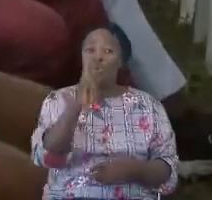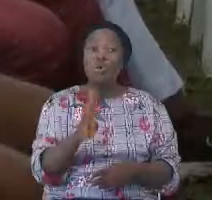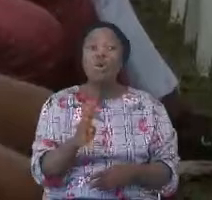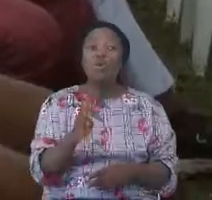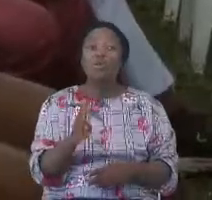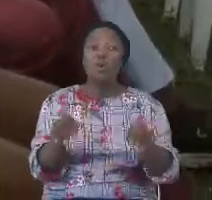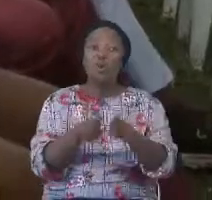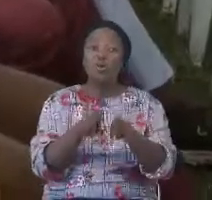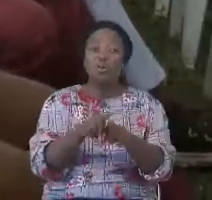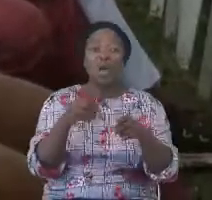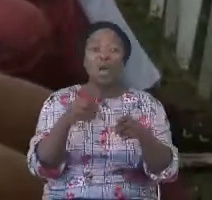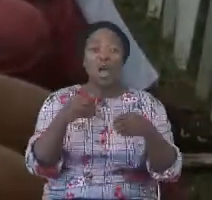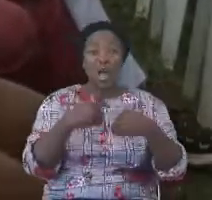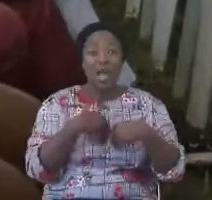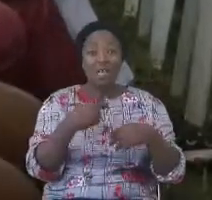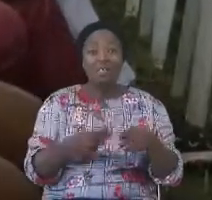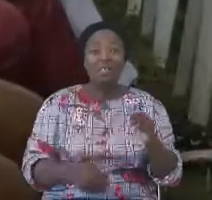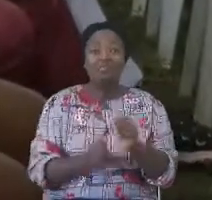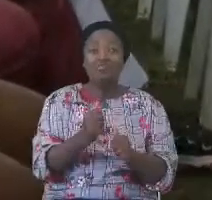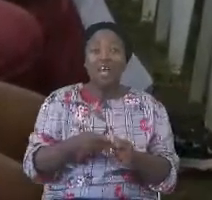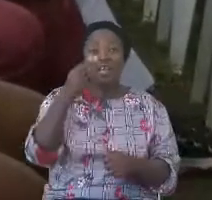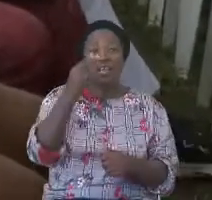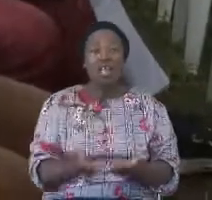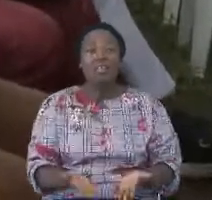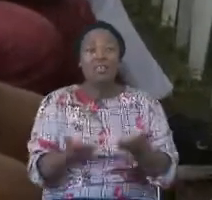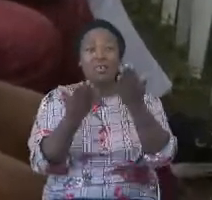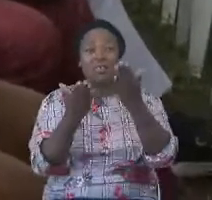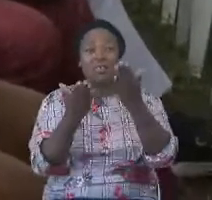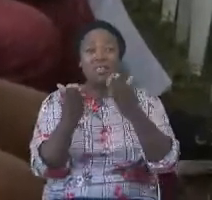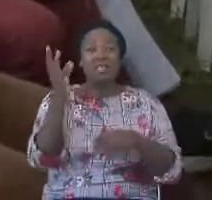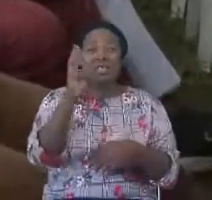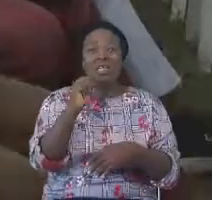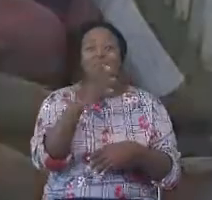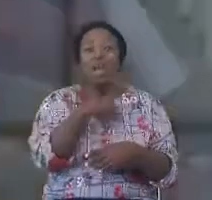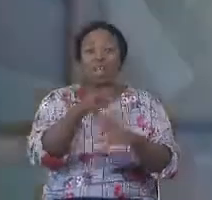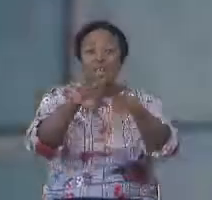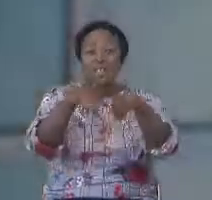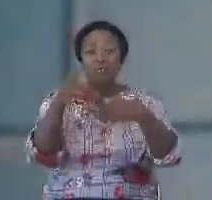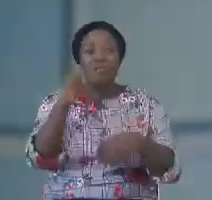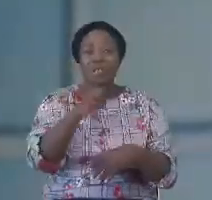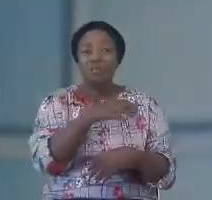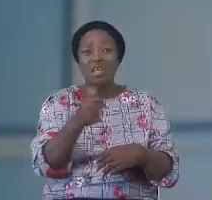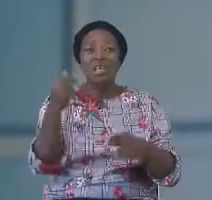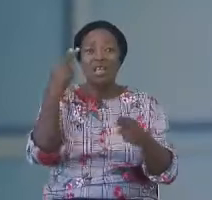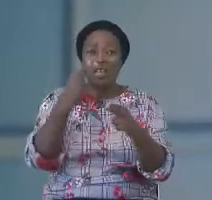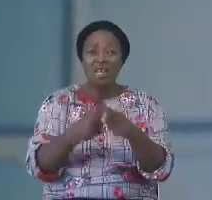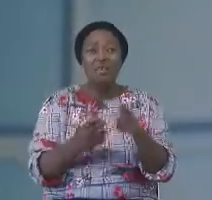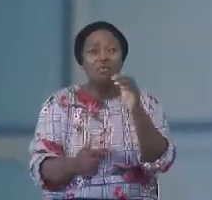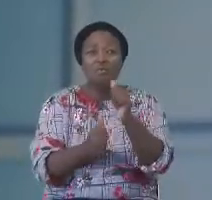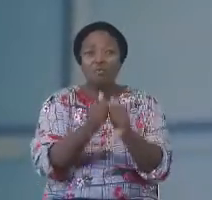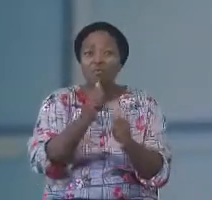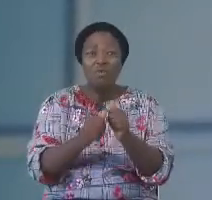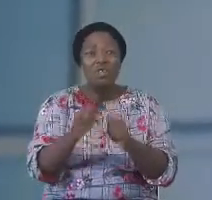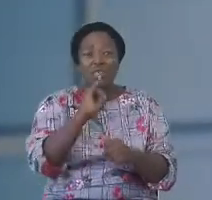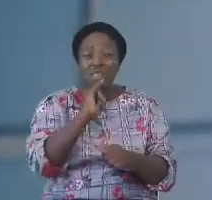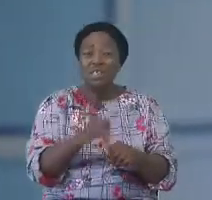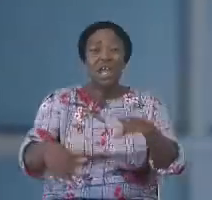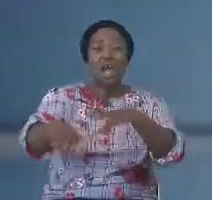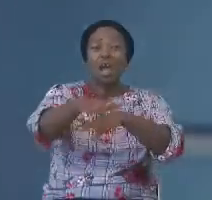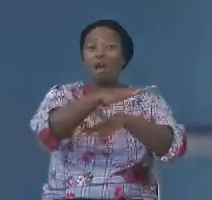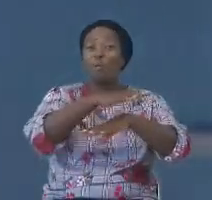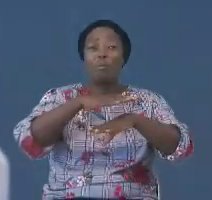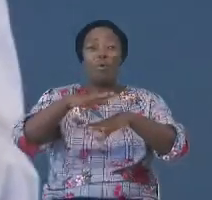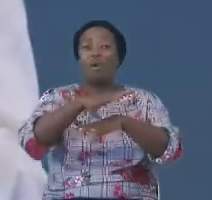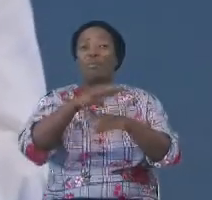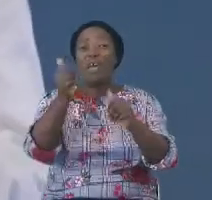wherefore god also has highly exalted him and giving